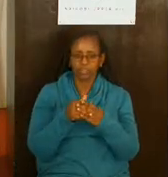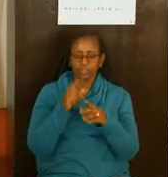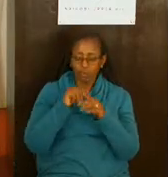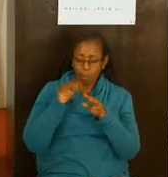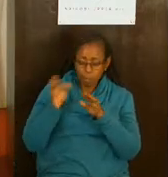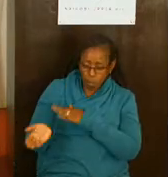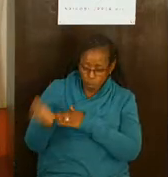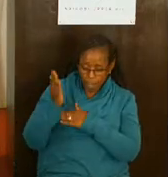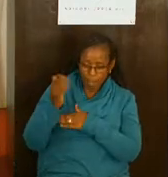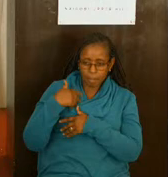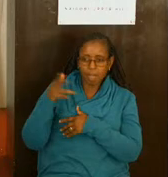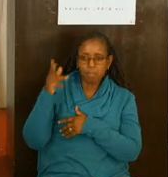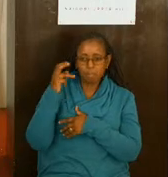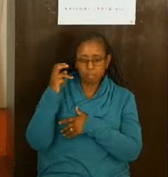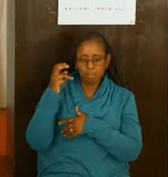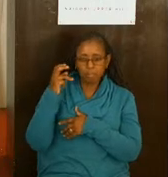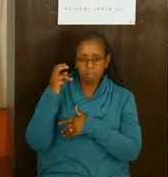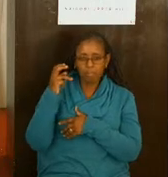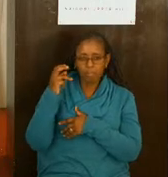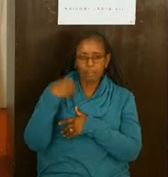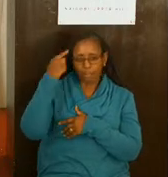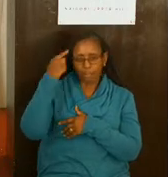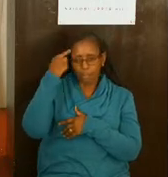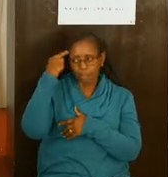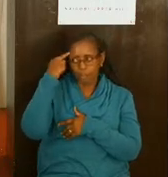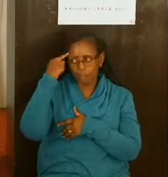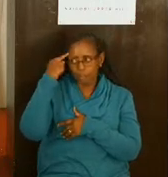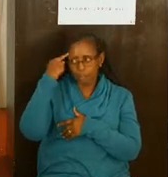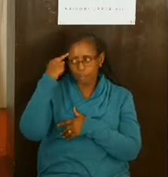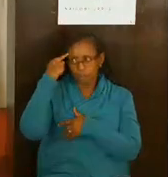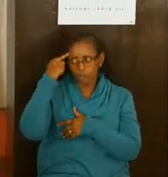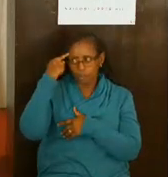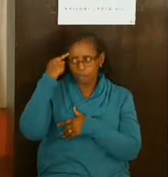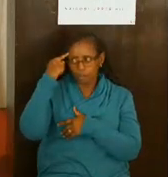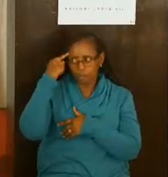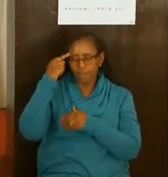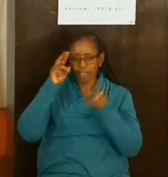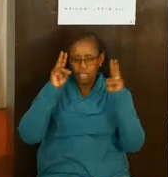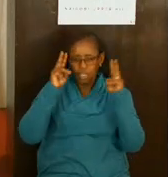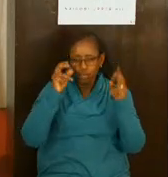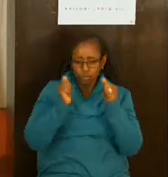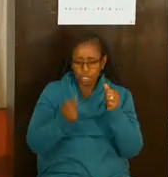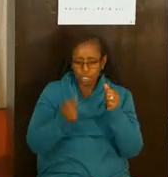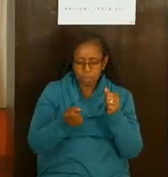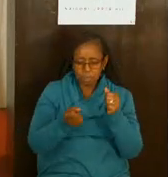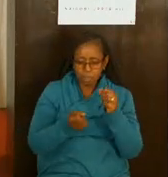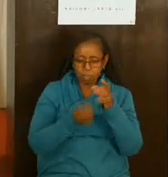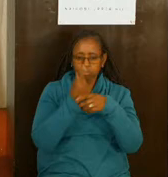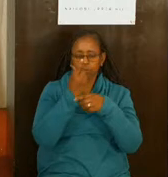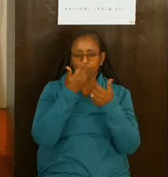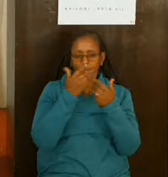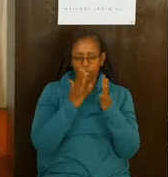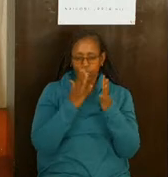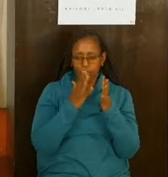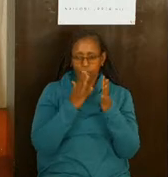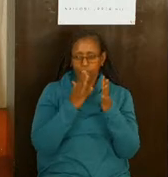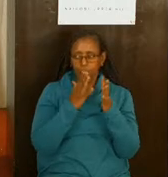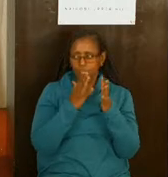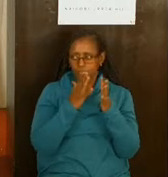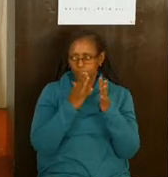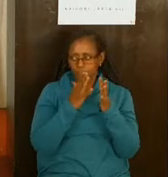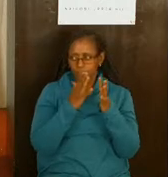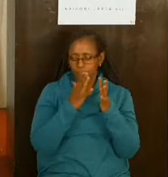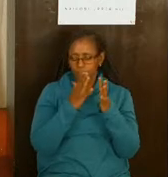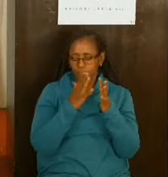morning I think those issues that have been raised and also been raised by my brother Boaz here